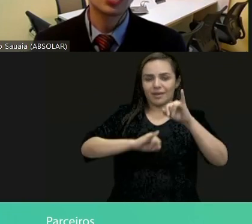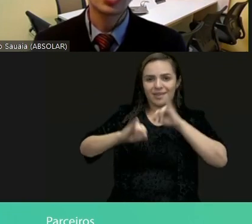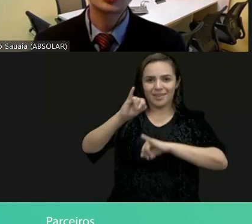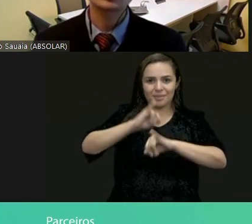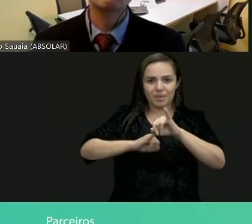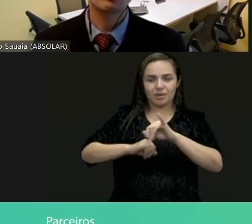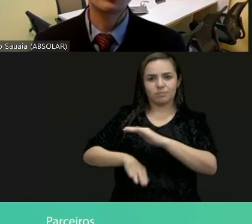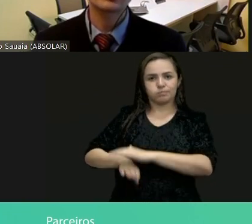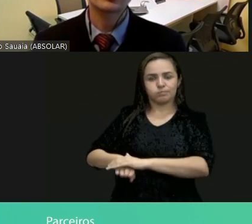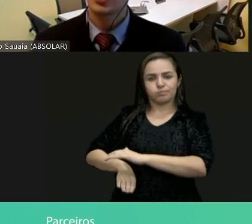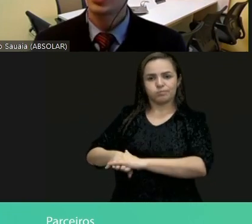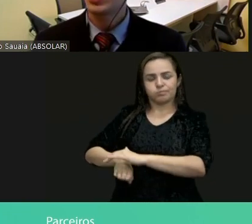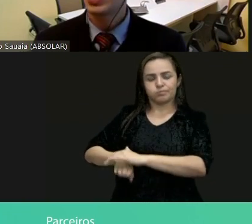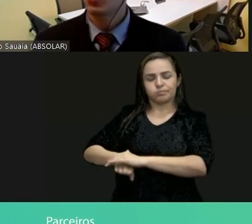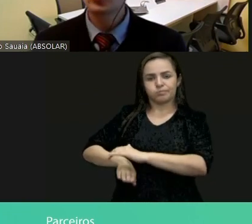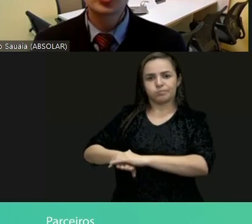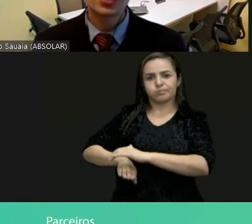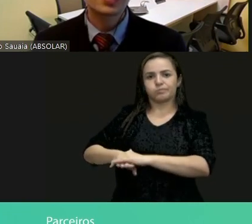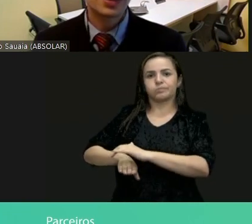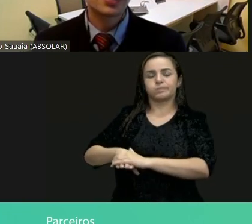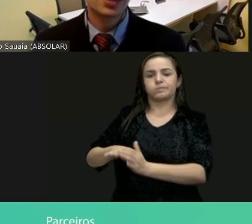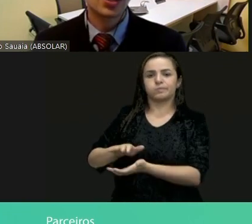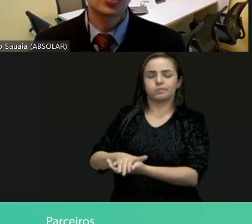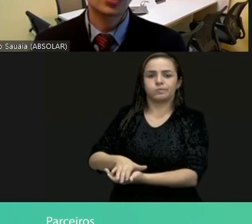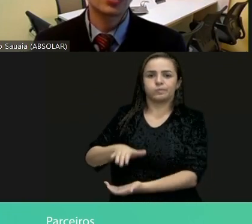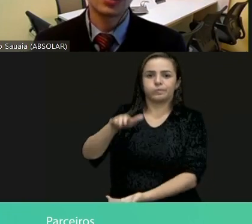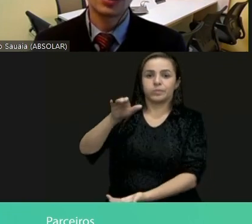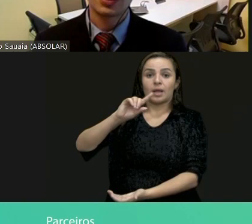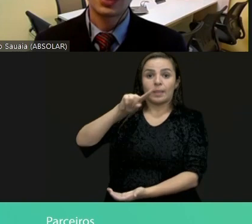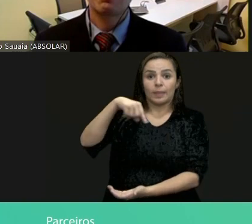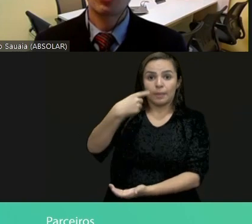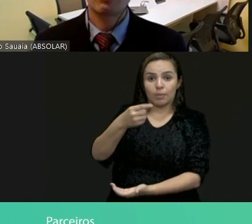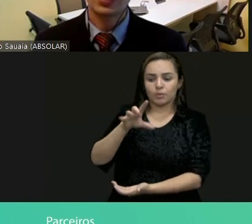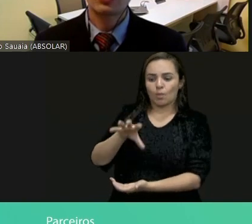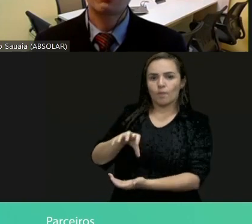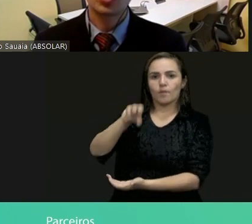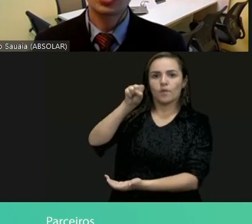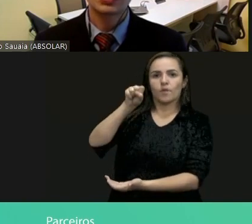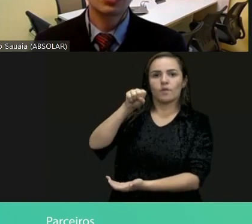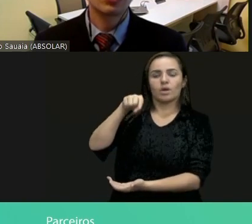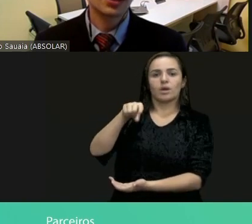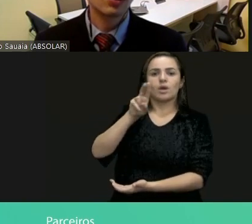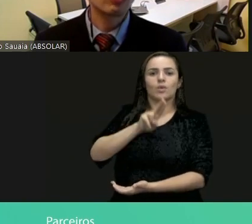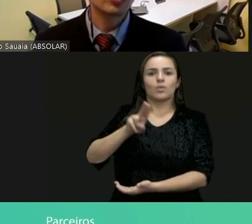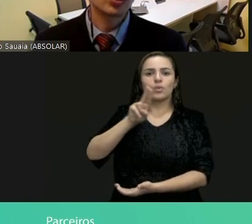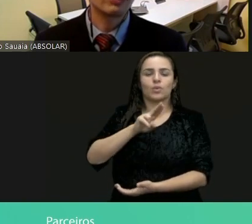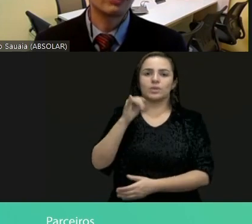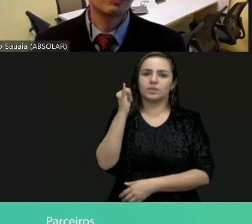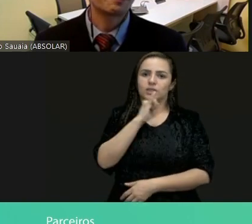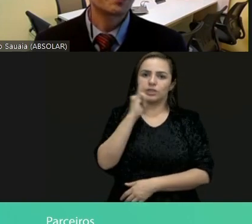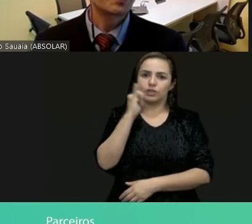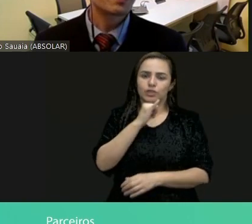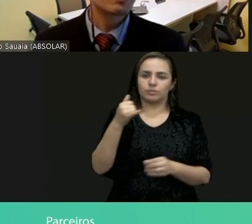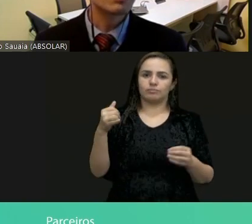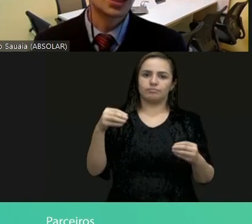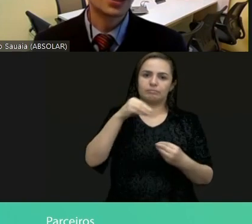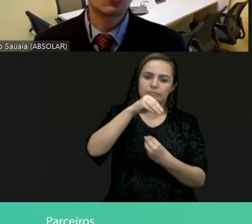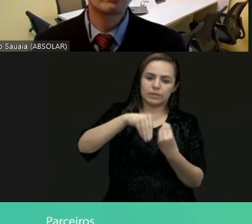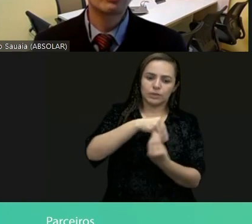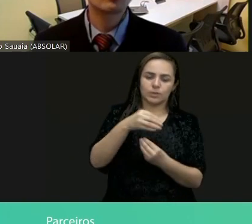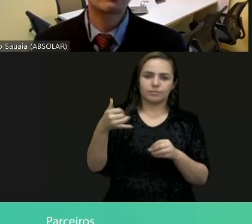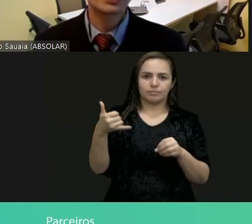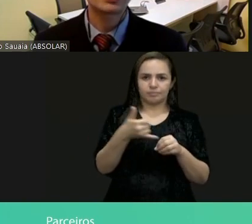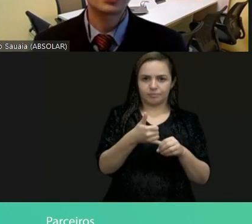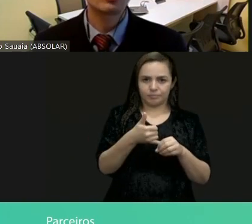storing this in molecules, and then using this energy with